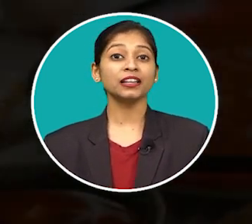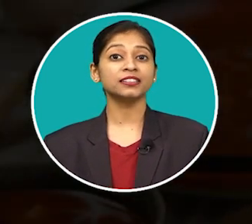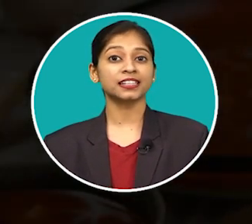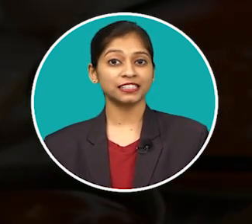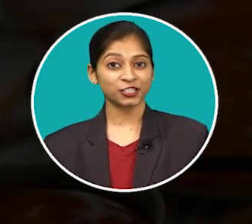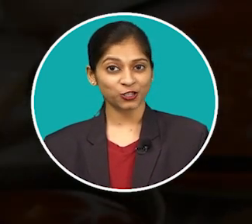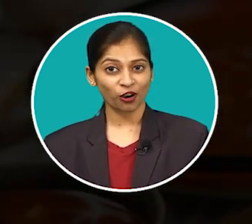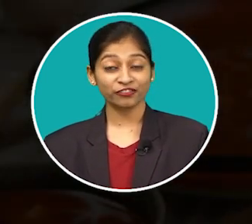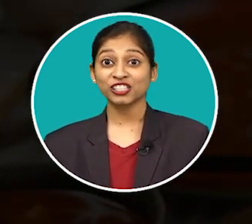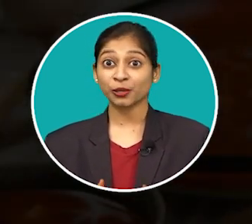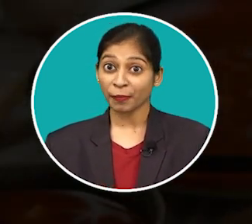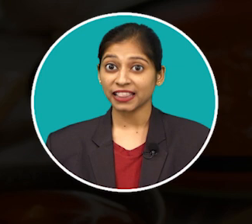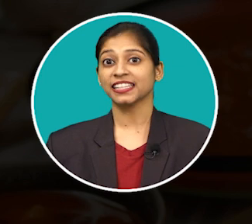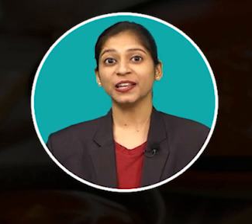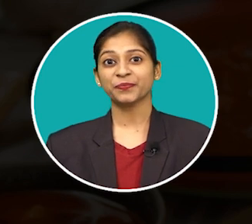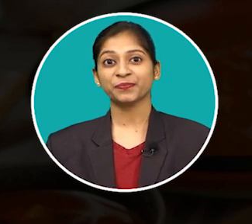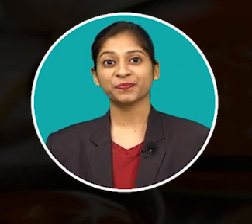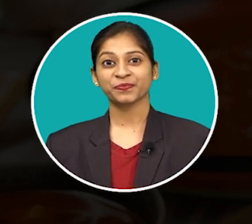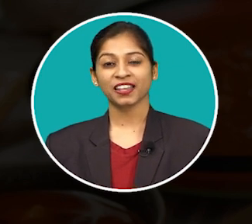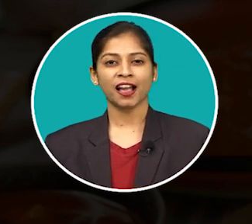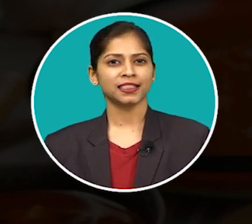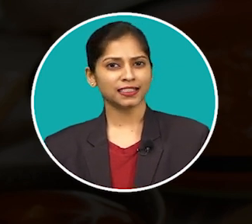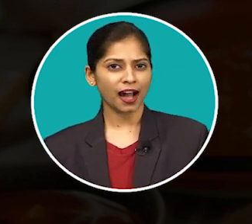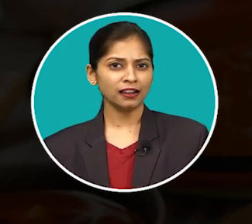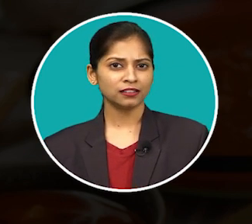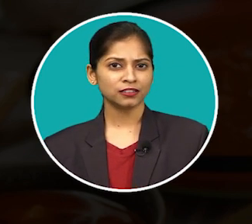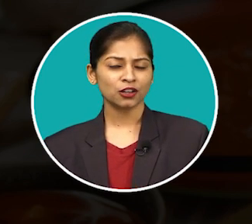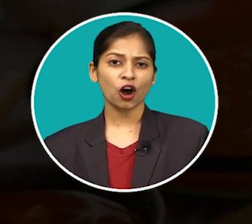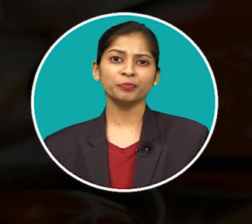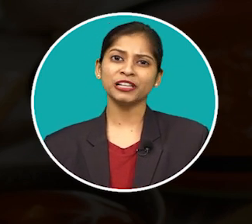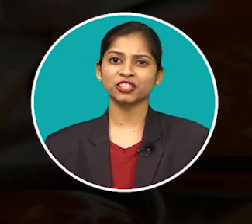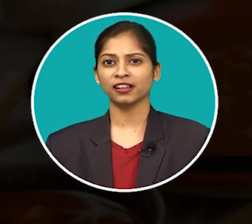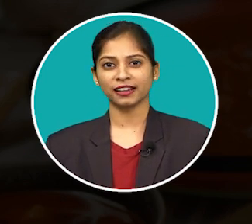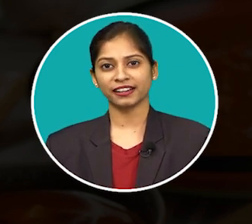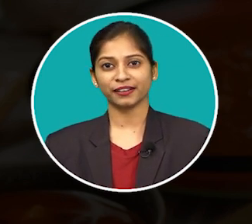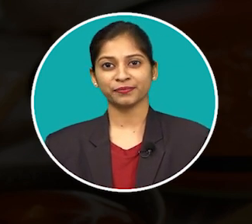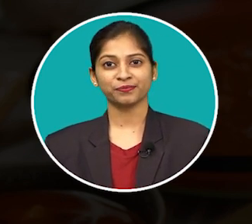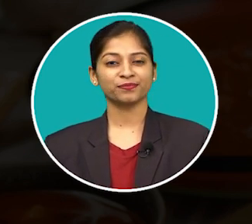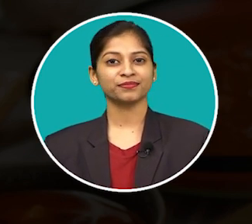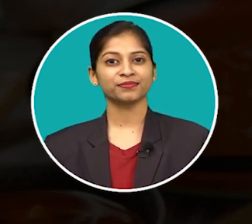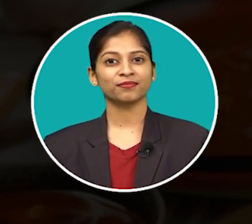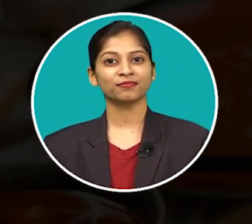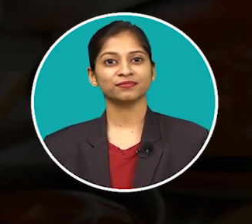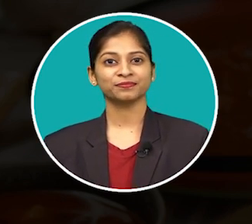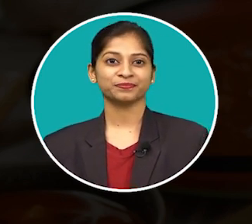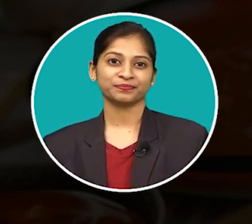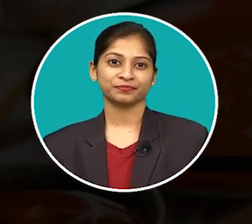A meal could consist of chapati, dal or brinjal curry.